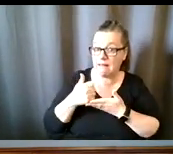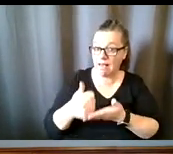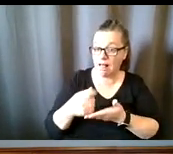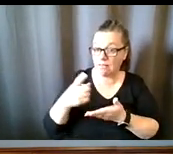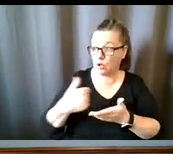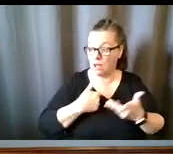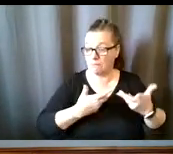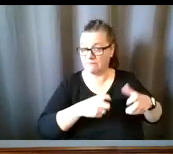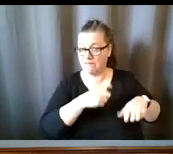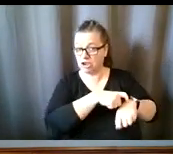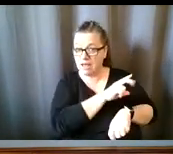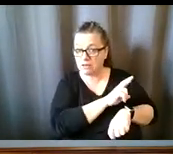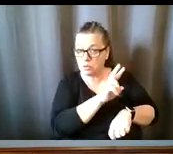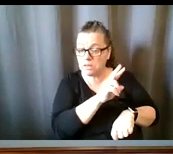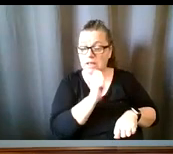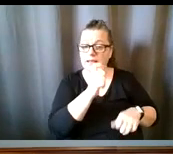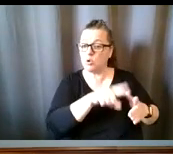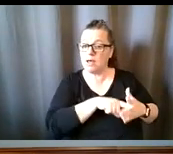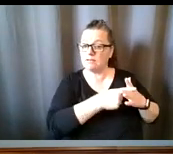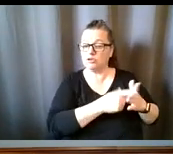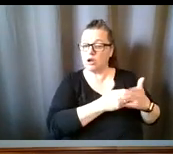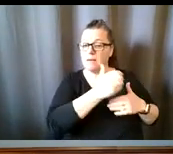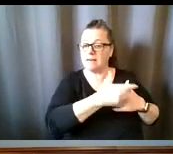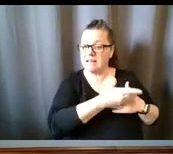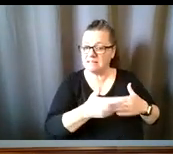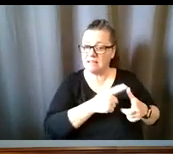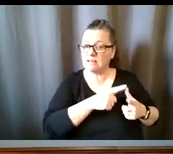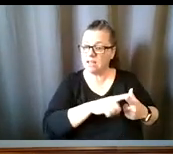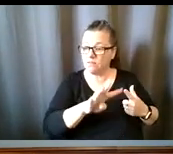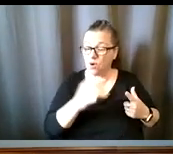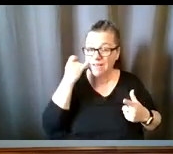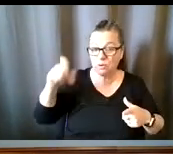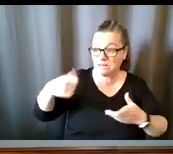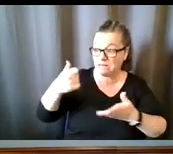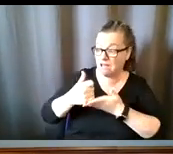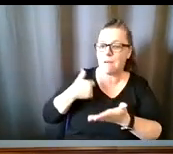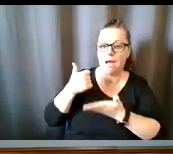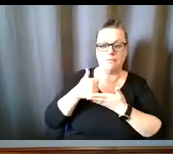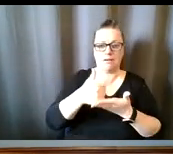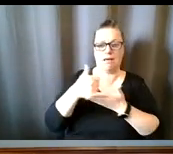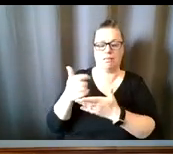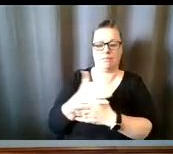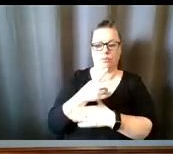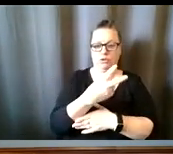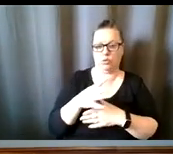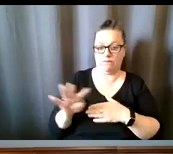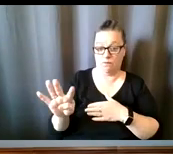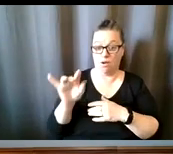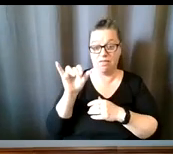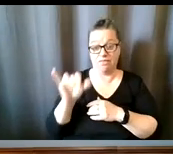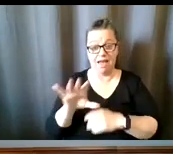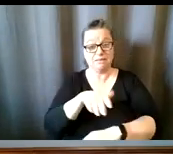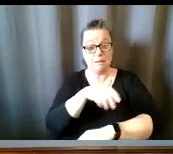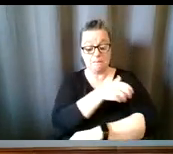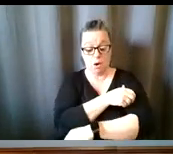2 o'clock. I don't have to start my next thing until 4. So if anyone needs a little bit of help, I can help you between 2 and 4. Now that is powerful